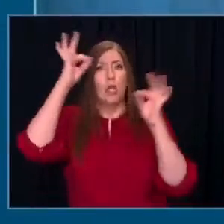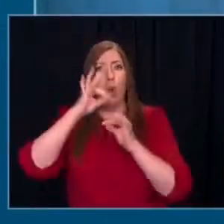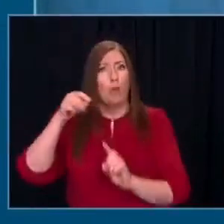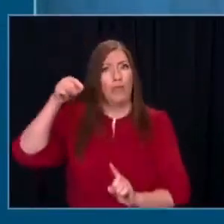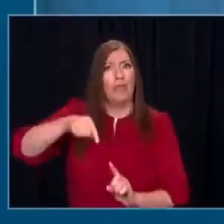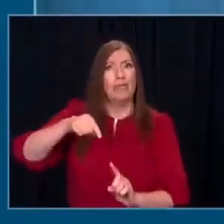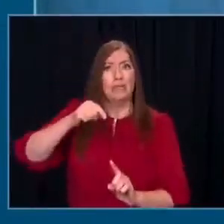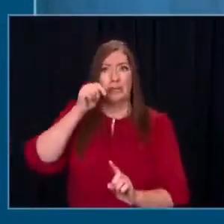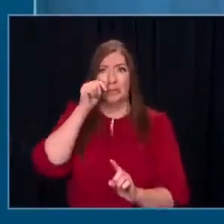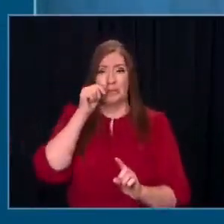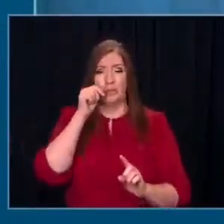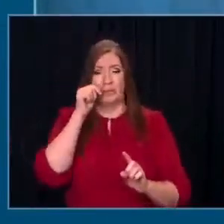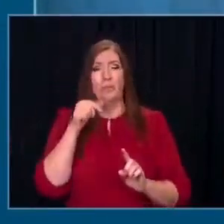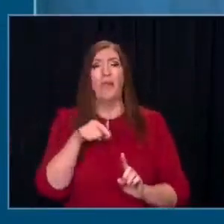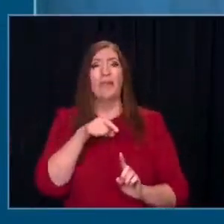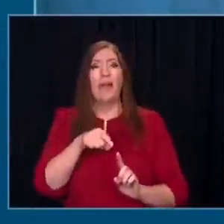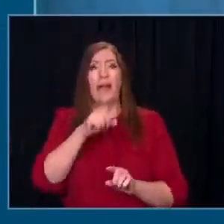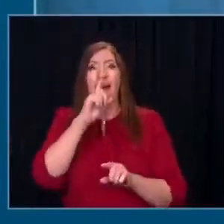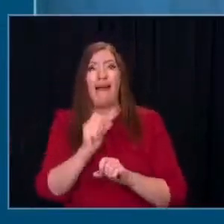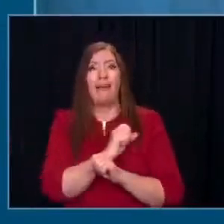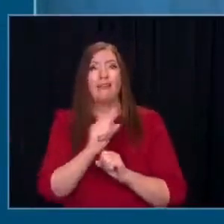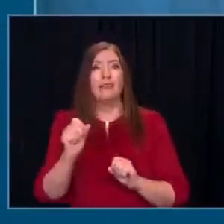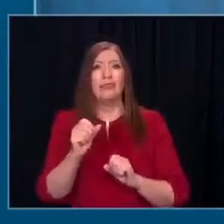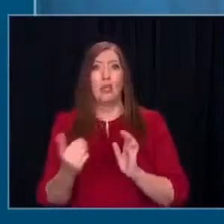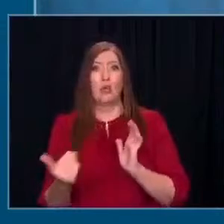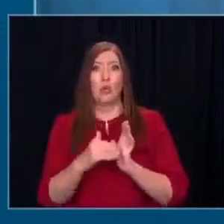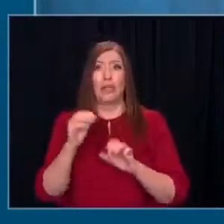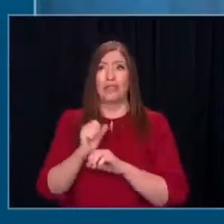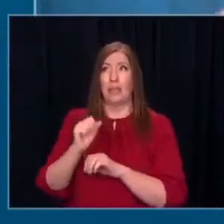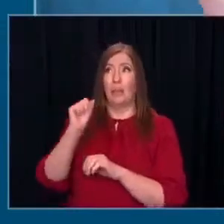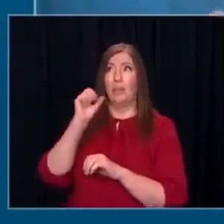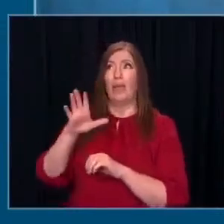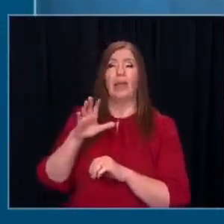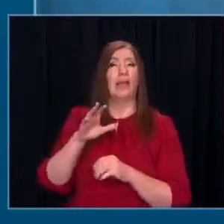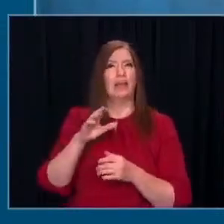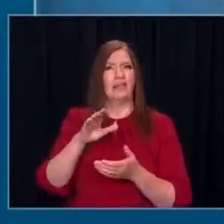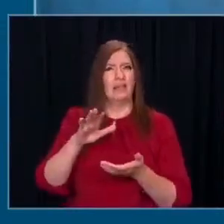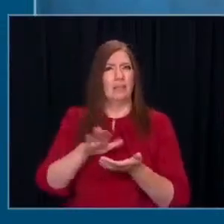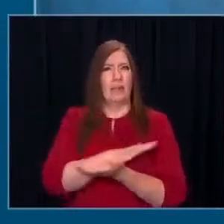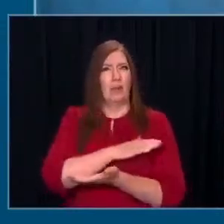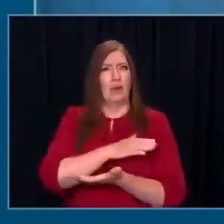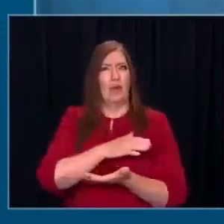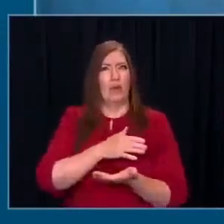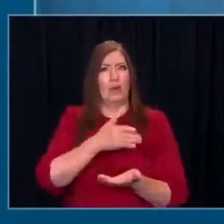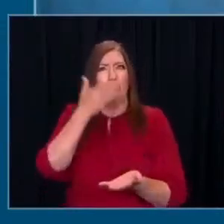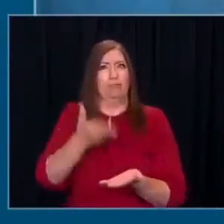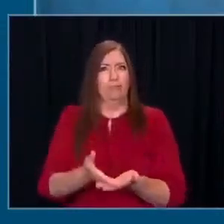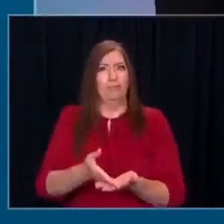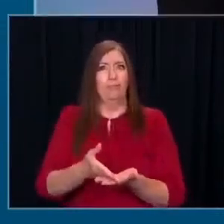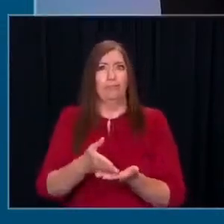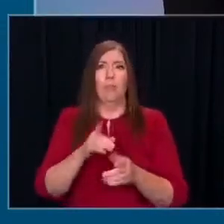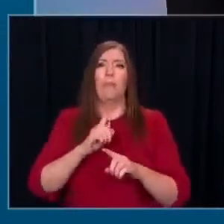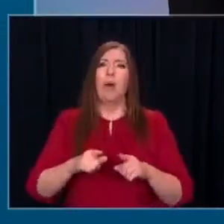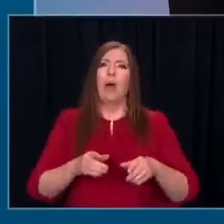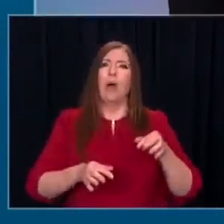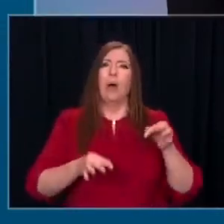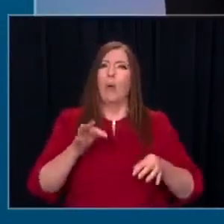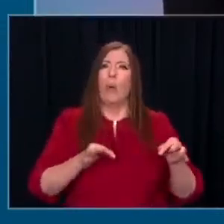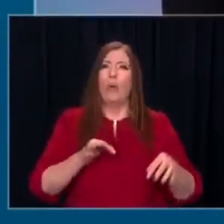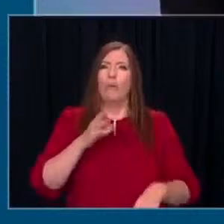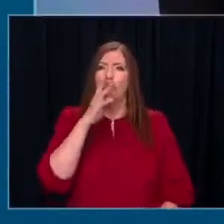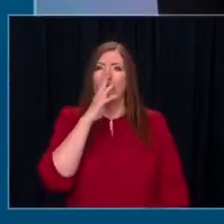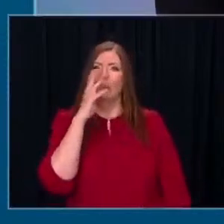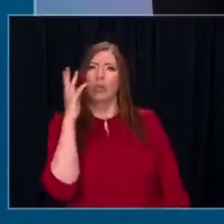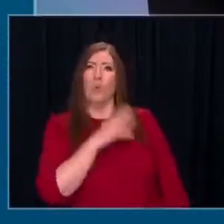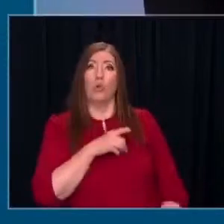so they actually, we submitted those affidavits, and yet it went on deaf ears when it came to the court. And I guess your belief about